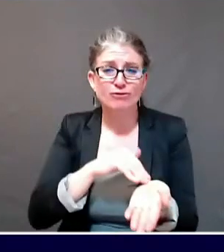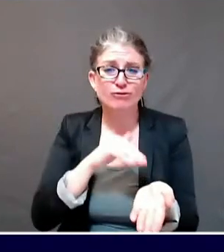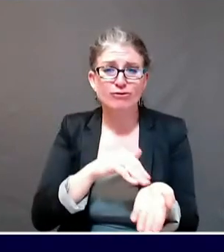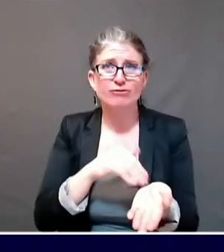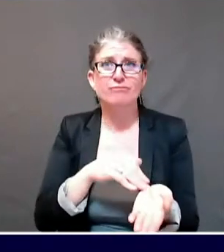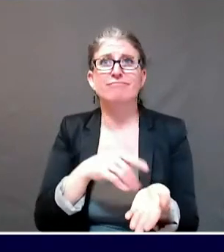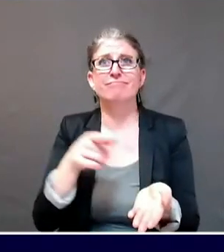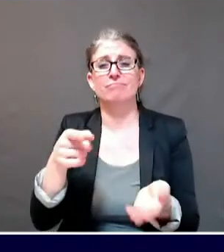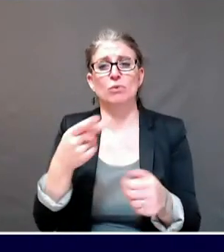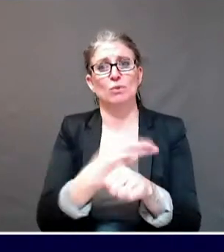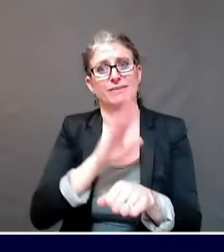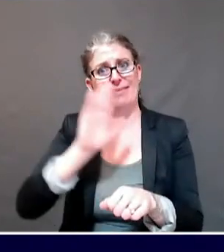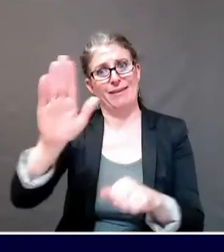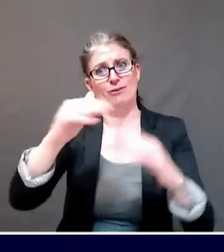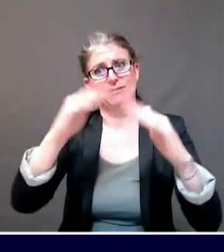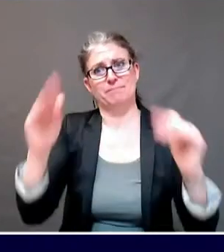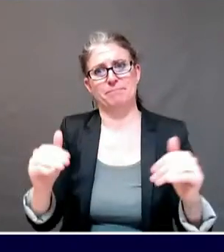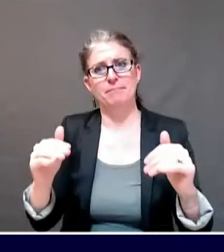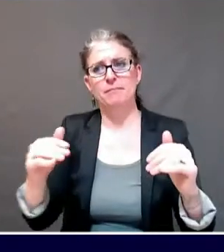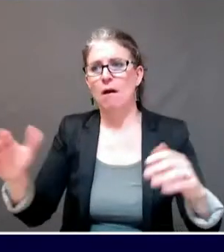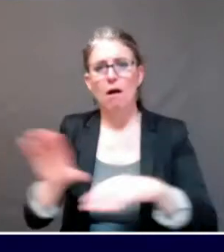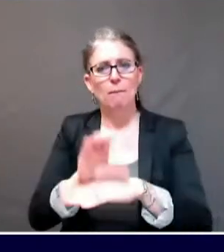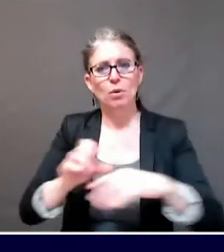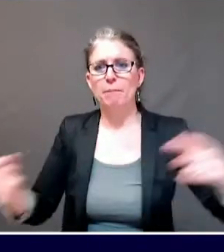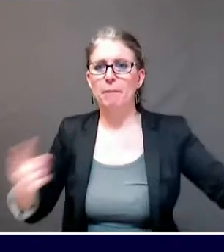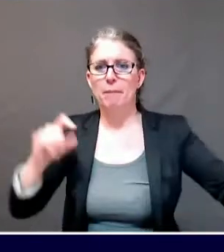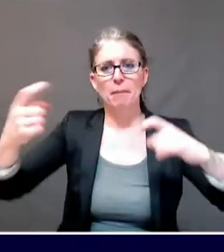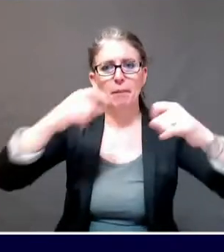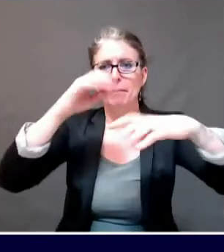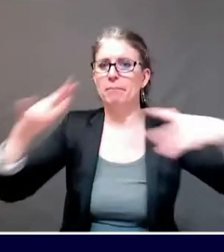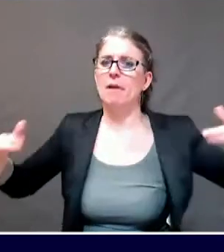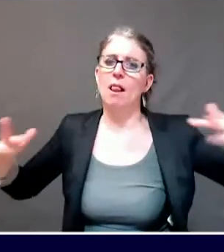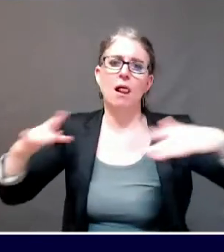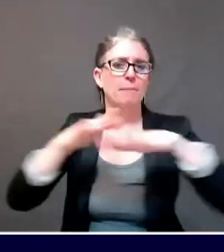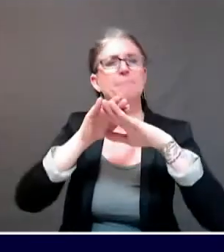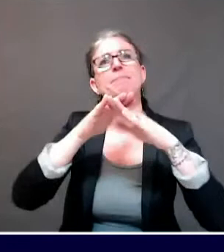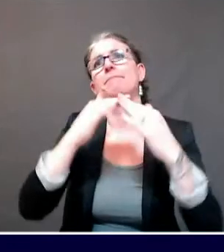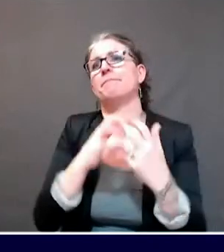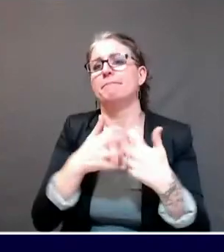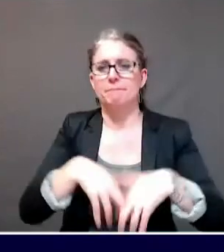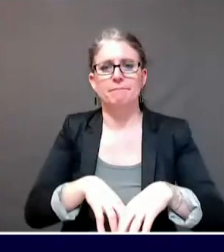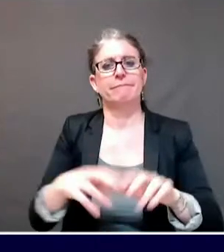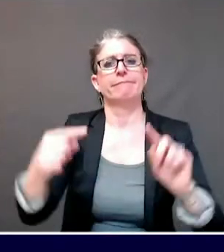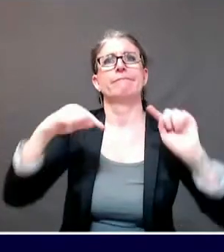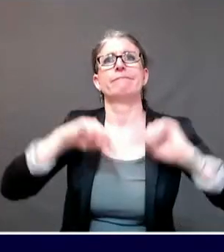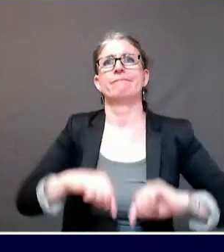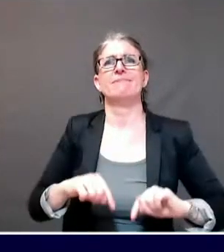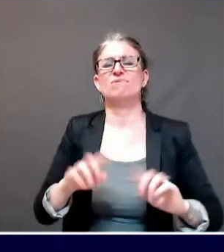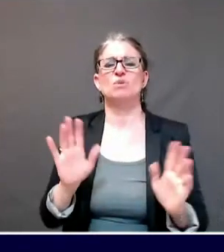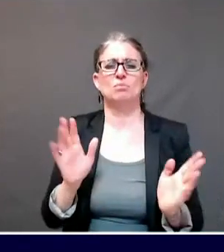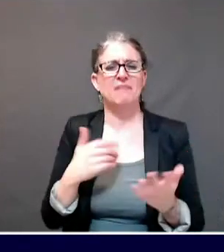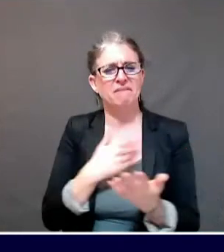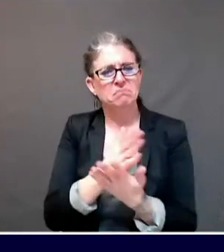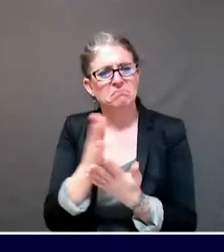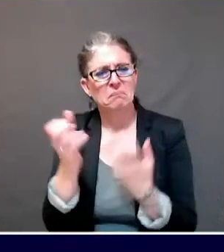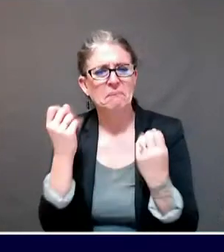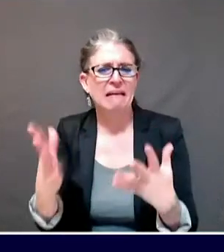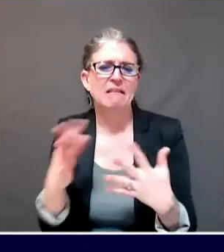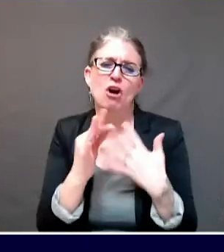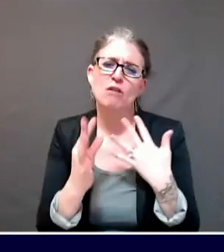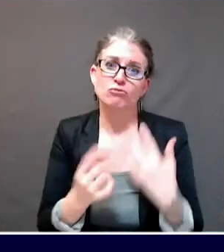on where you are, but also on which channel you are using. And just real quick, we can wrap this